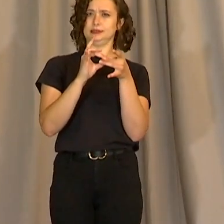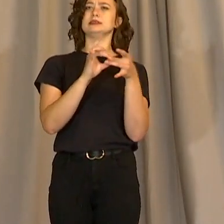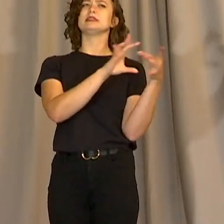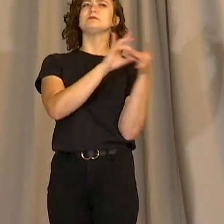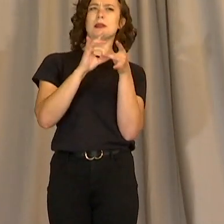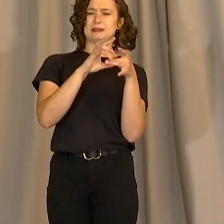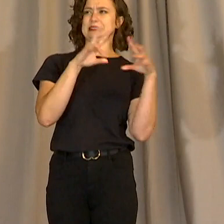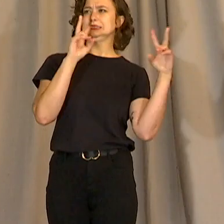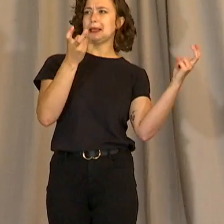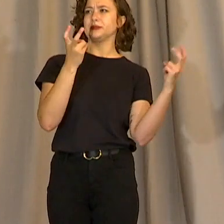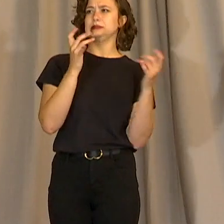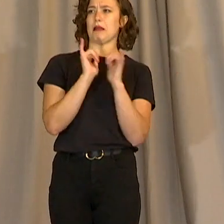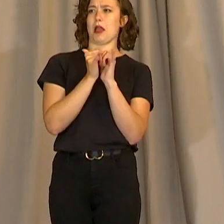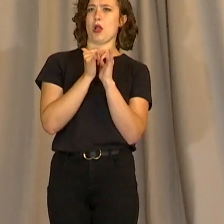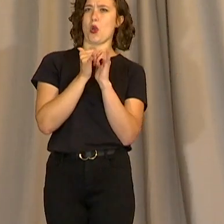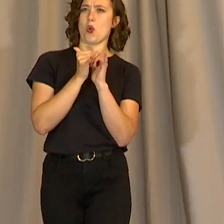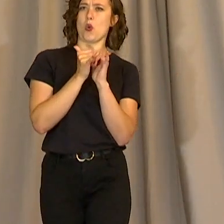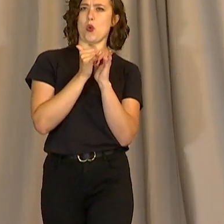work?